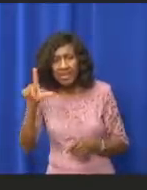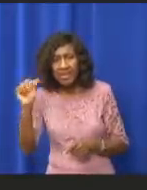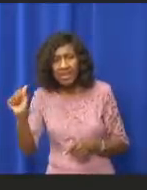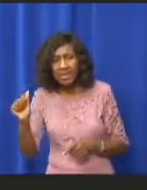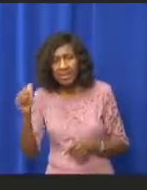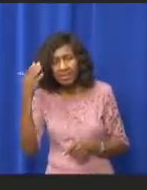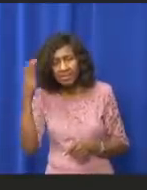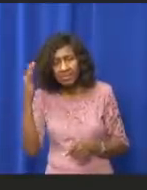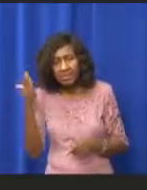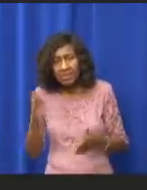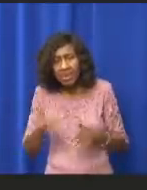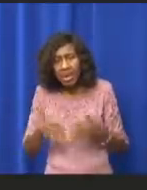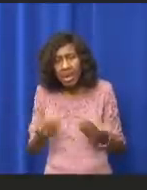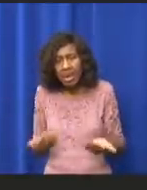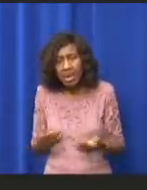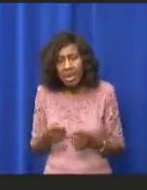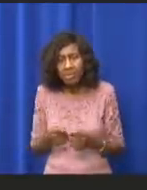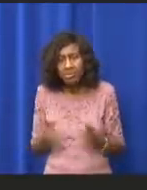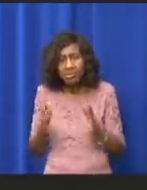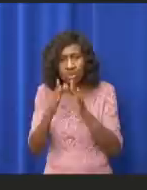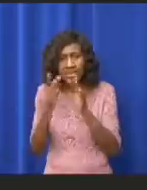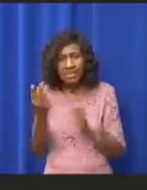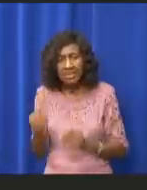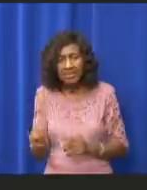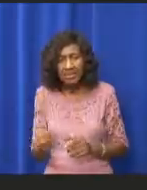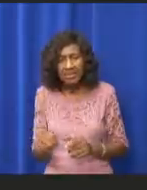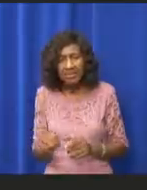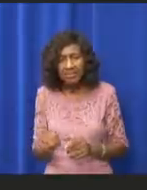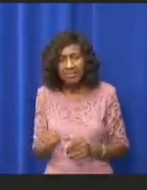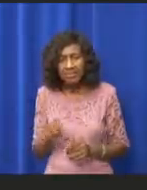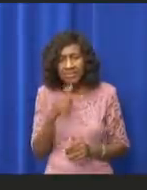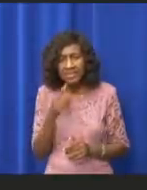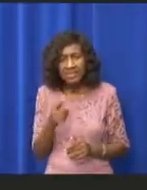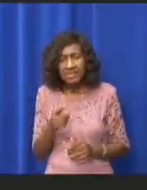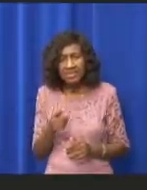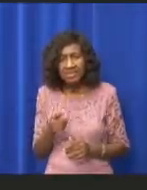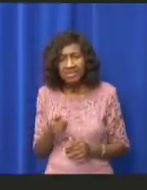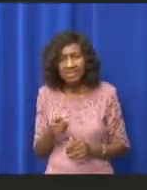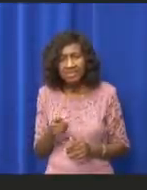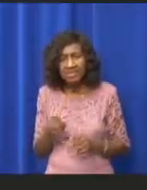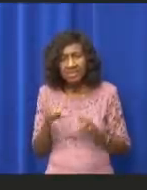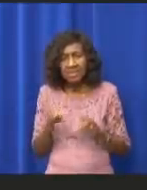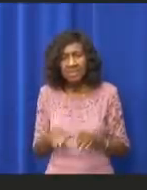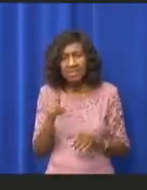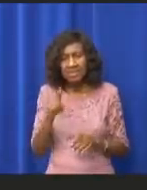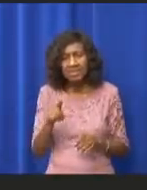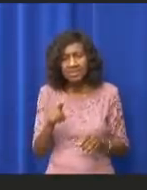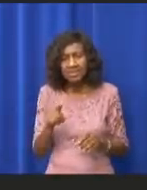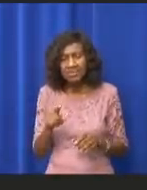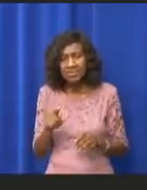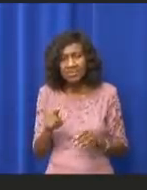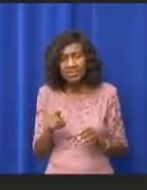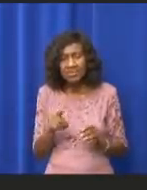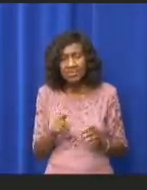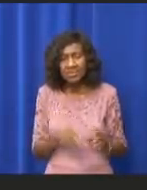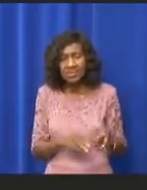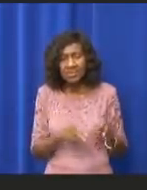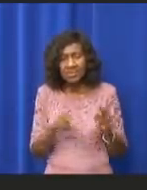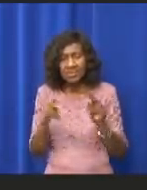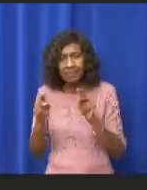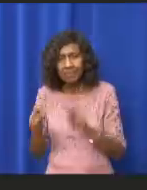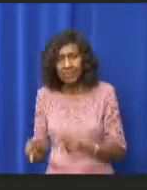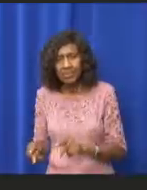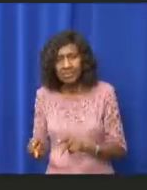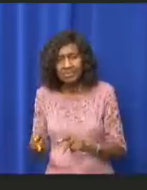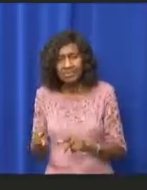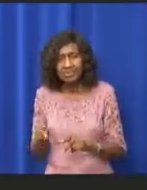contact with them. So would it be possible to just post the MLA's contact details on the coronavirus website or